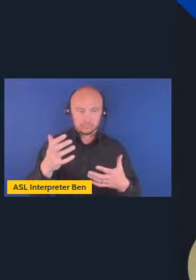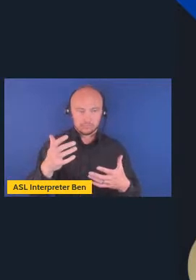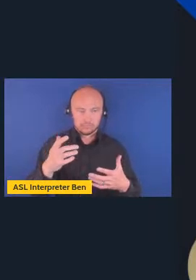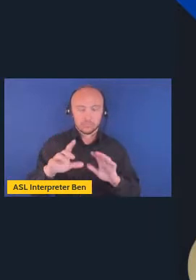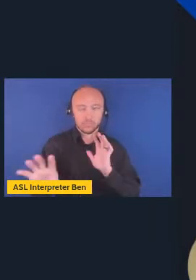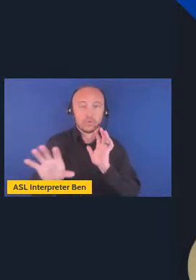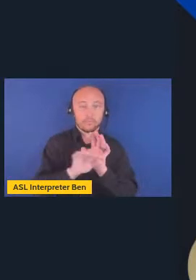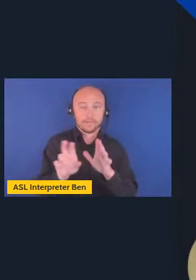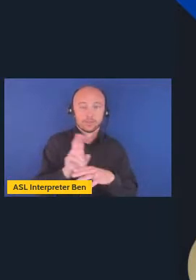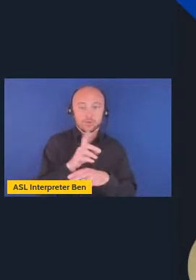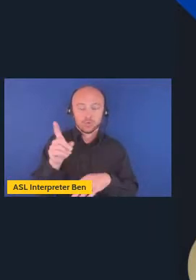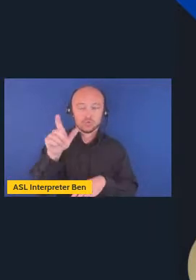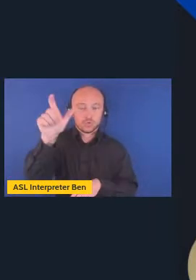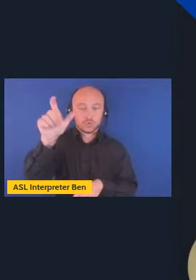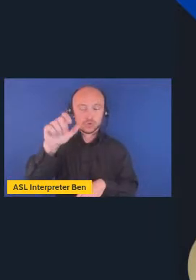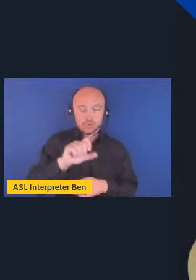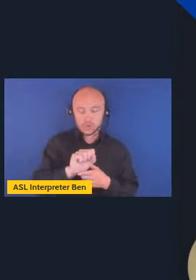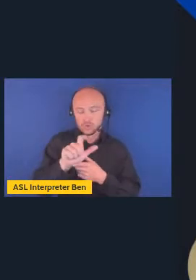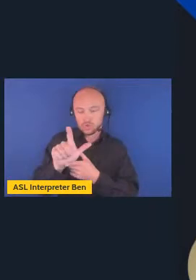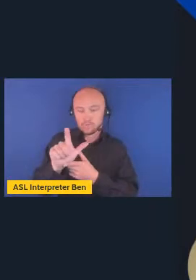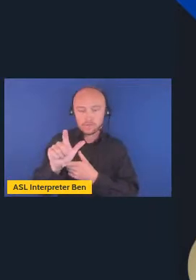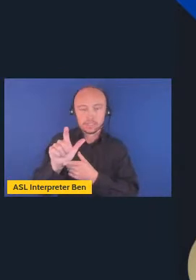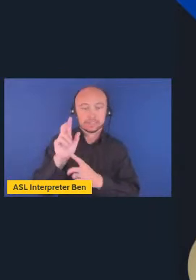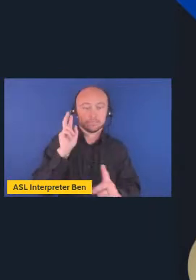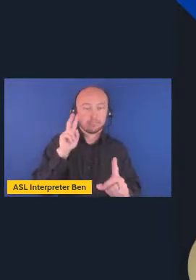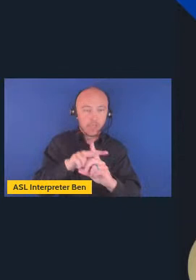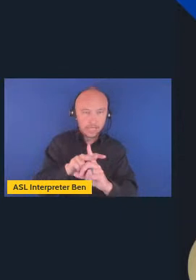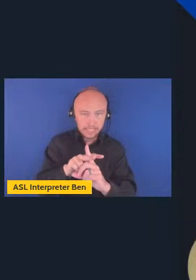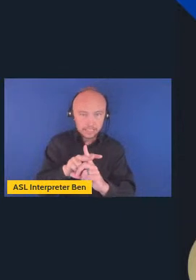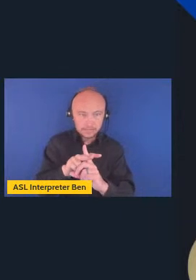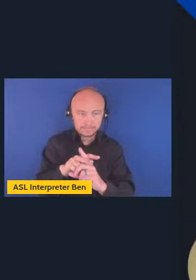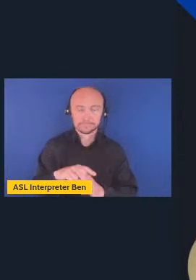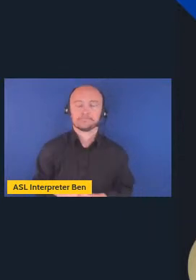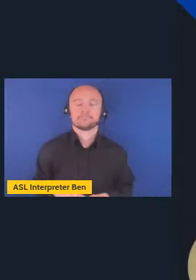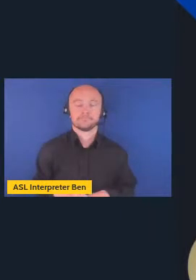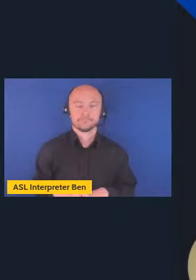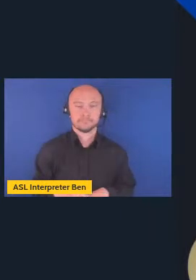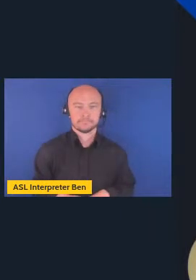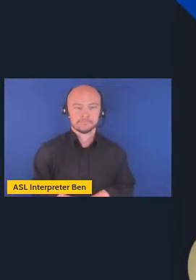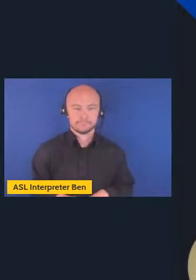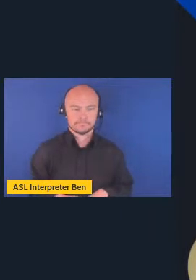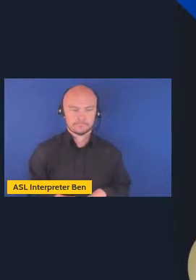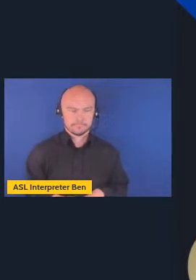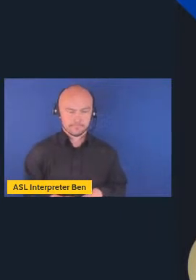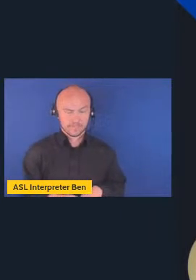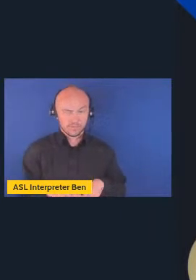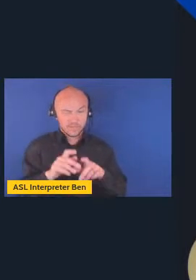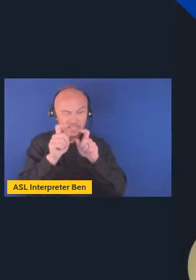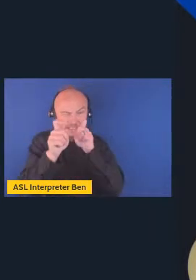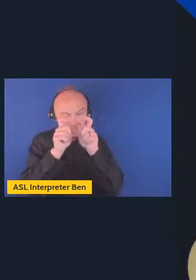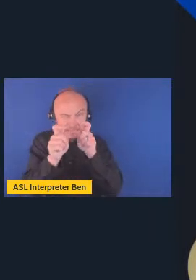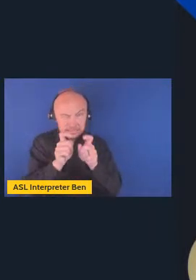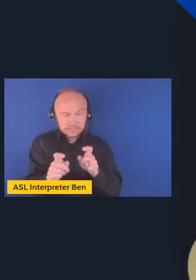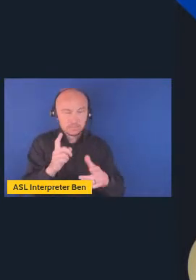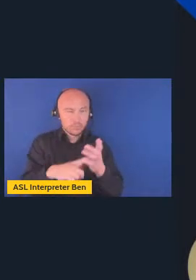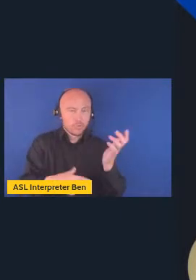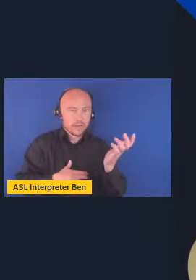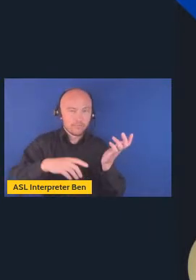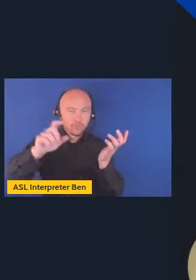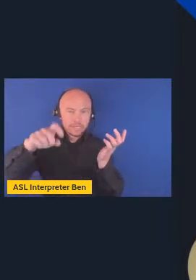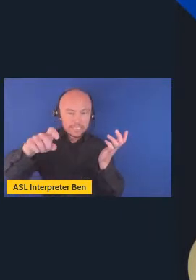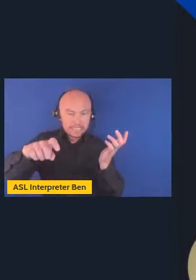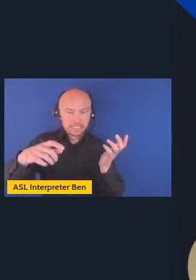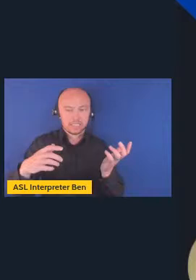chosen to use the serverless Webpack plugin, and we had to tune that to work to what we needed. But